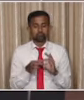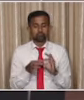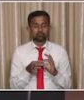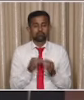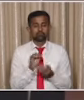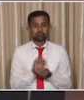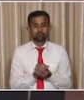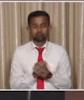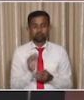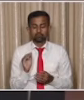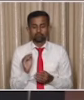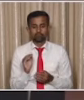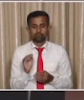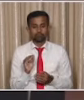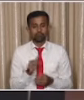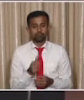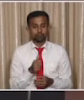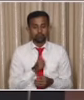gave Pakistan